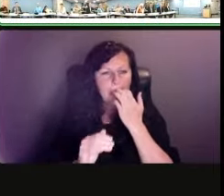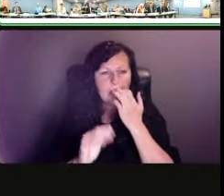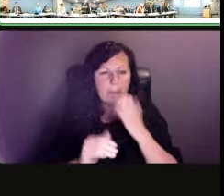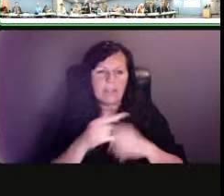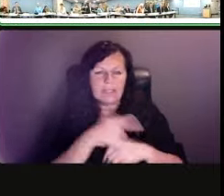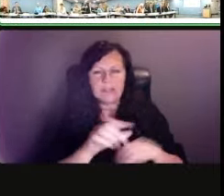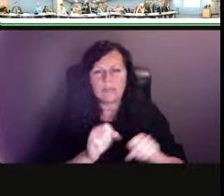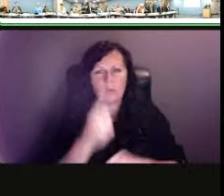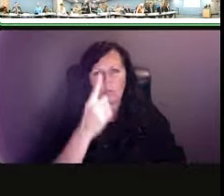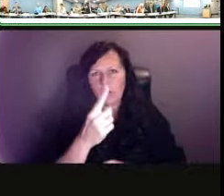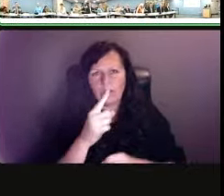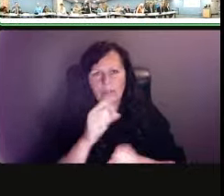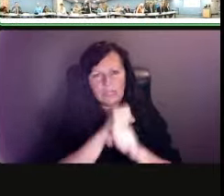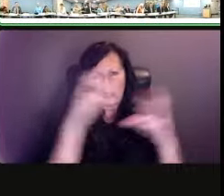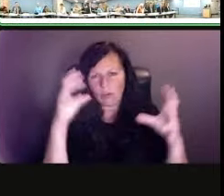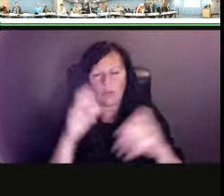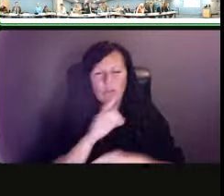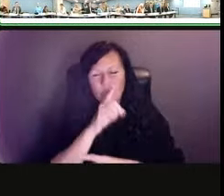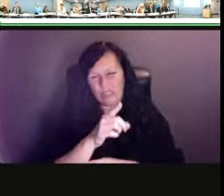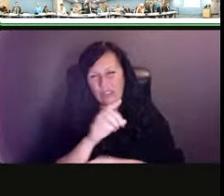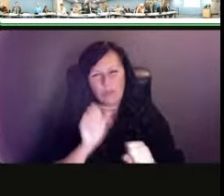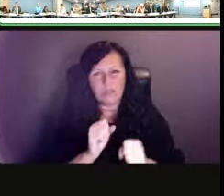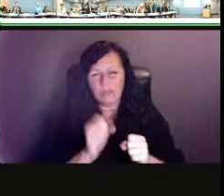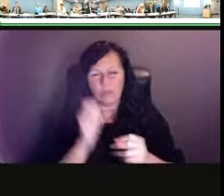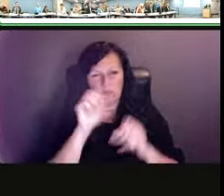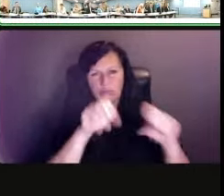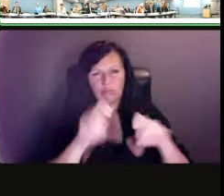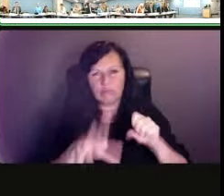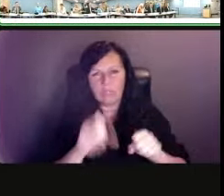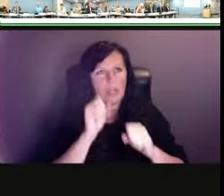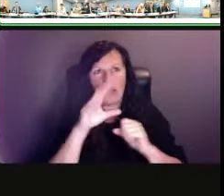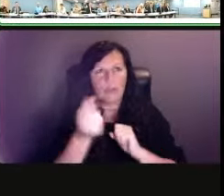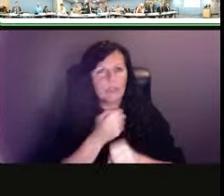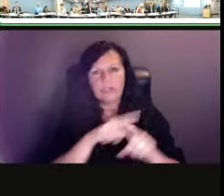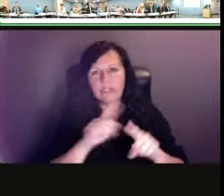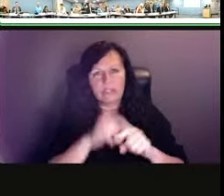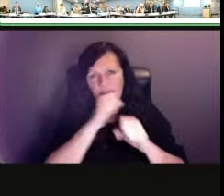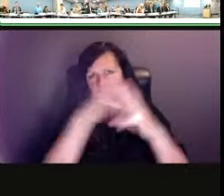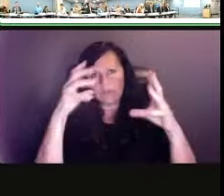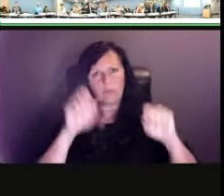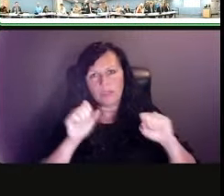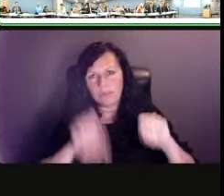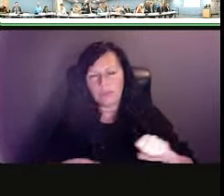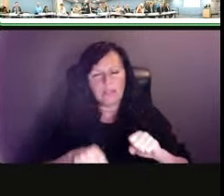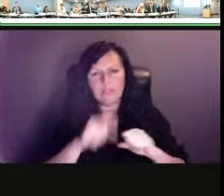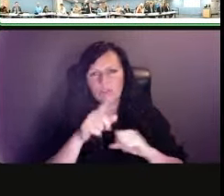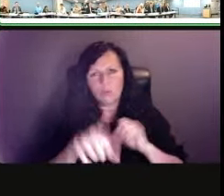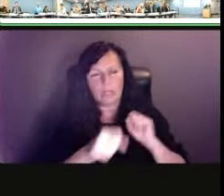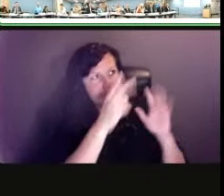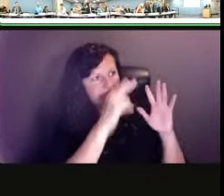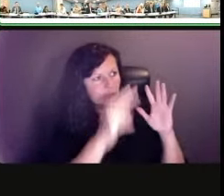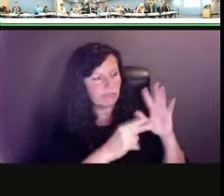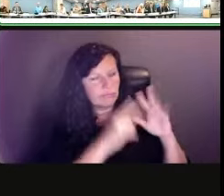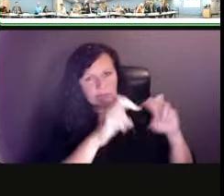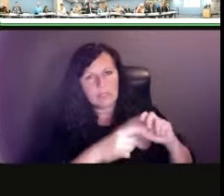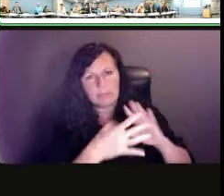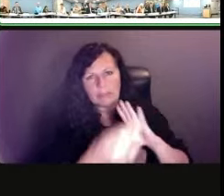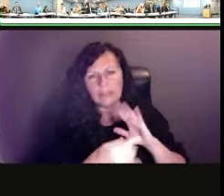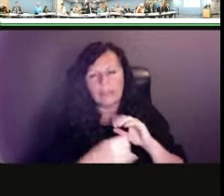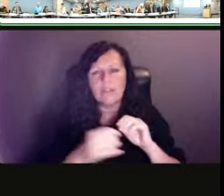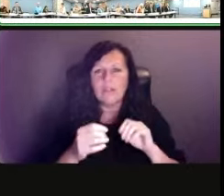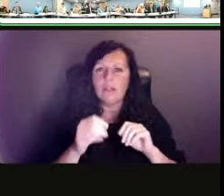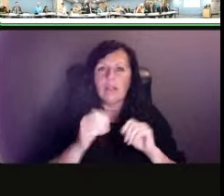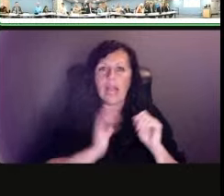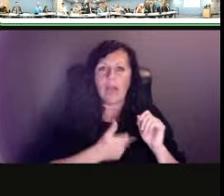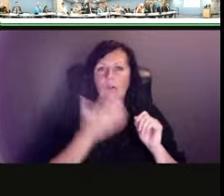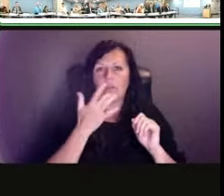scenario. We could literally throw hundreds of scenarios at you and you could pick. What we'd prefer is to get direction from you and we come back with